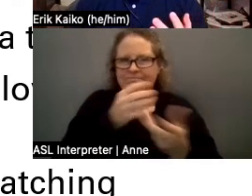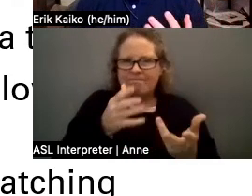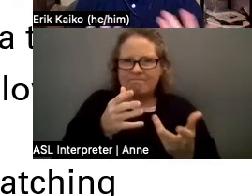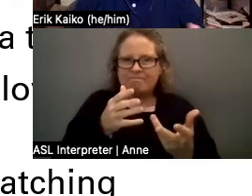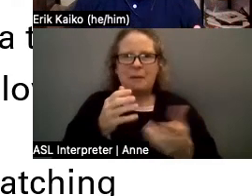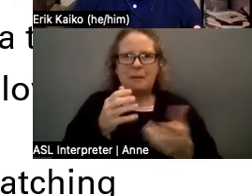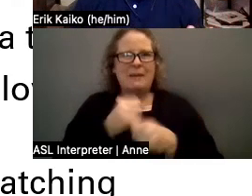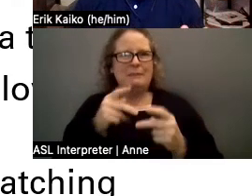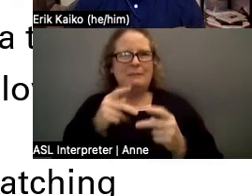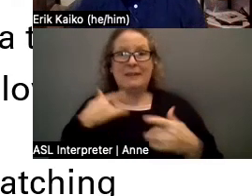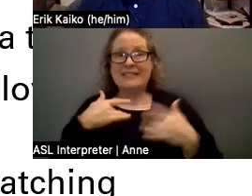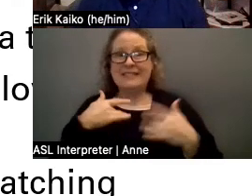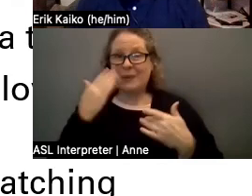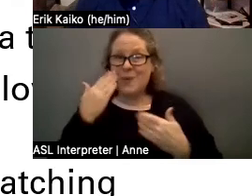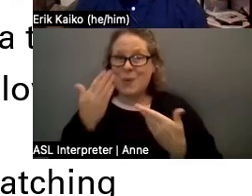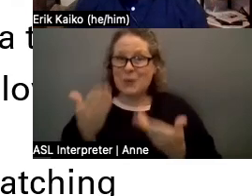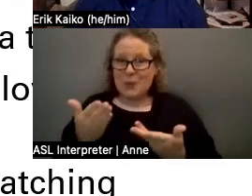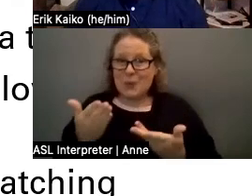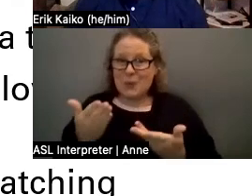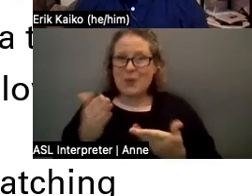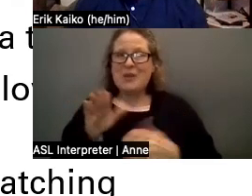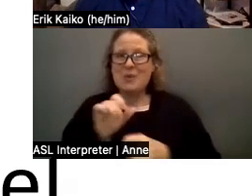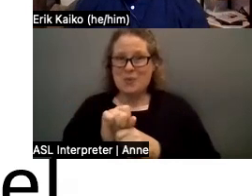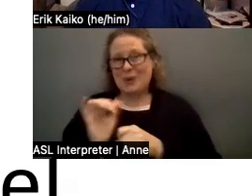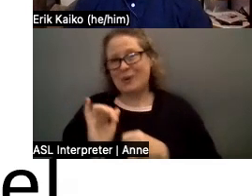you and your work.